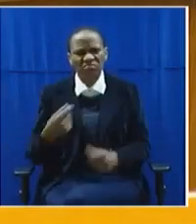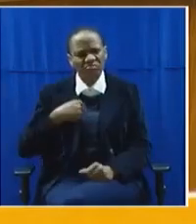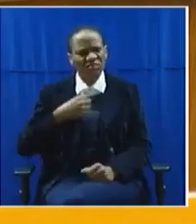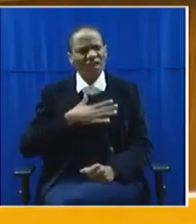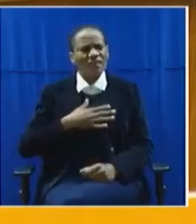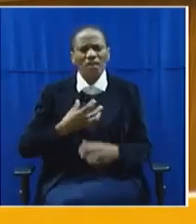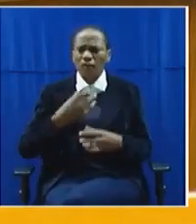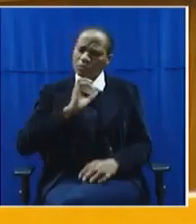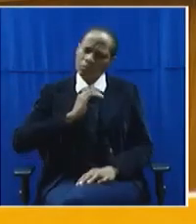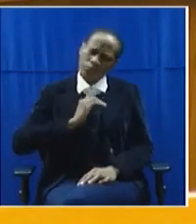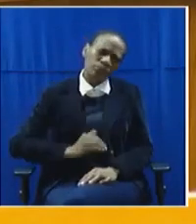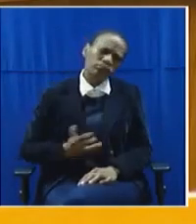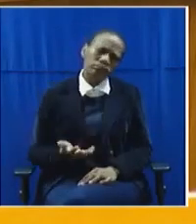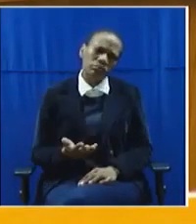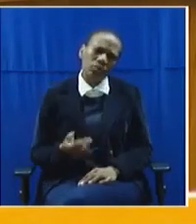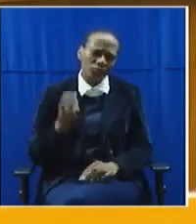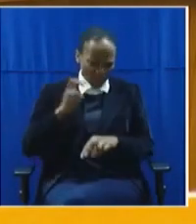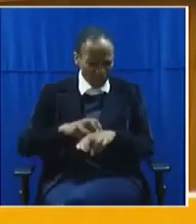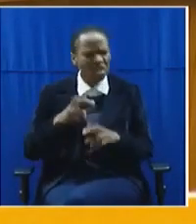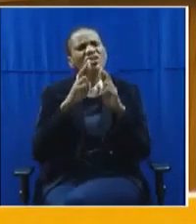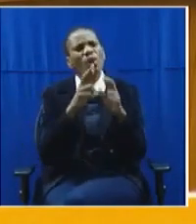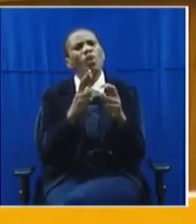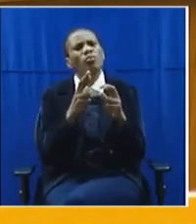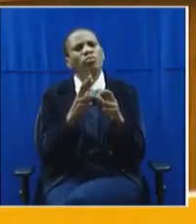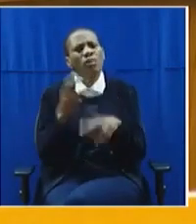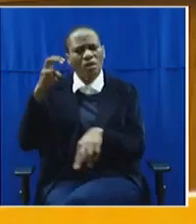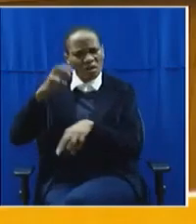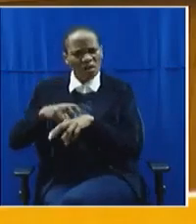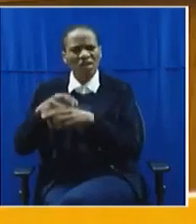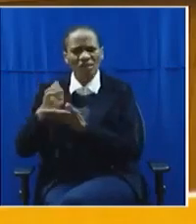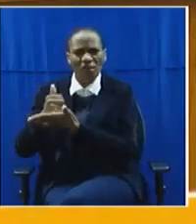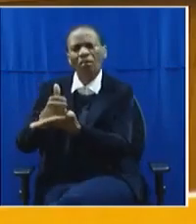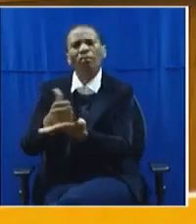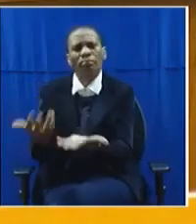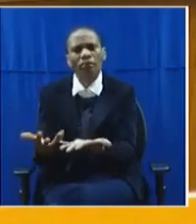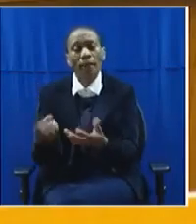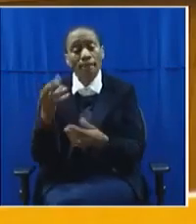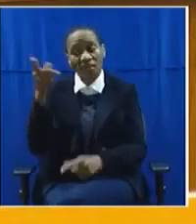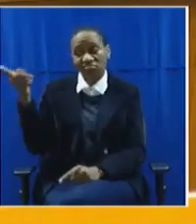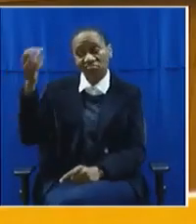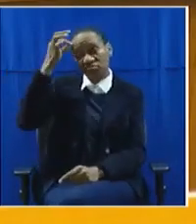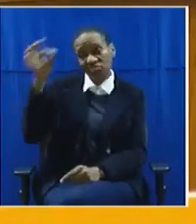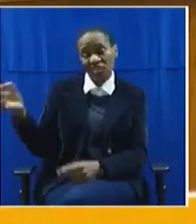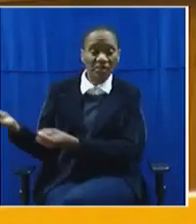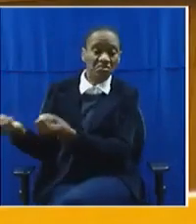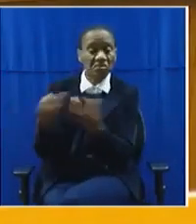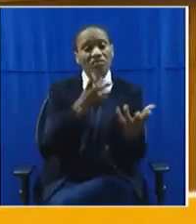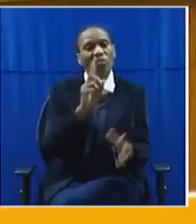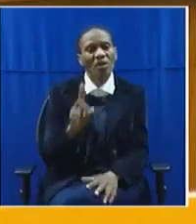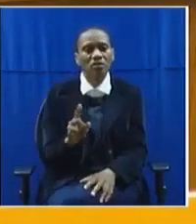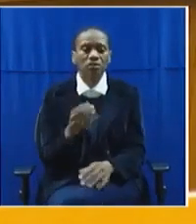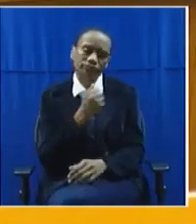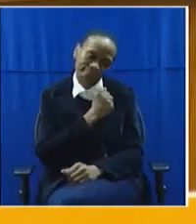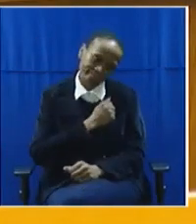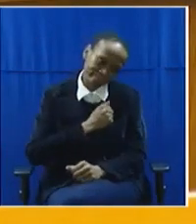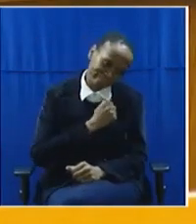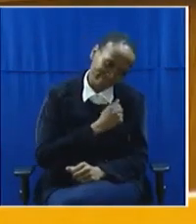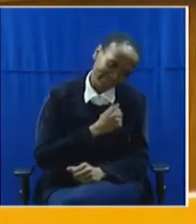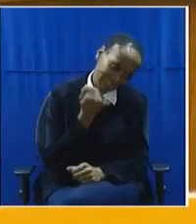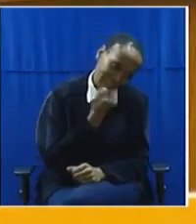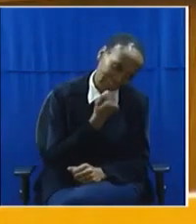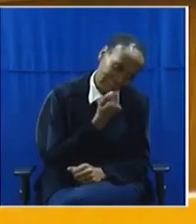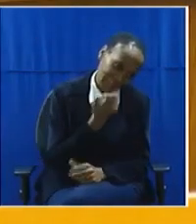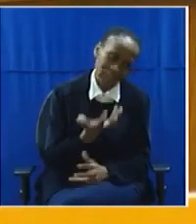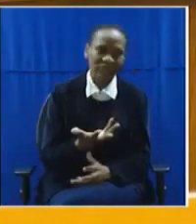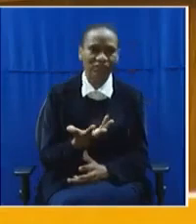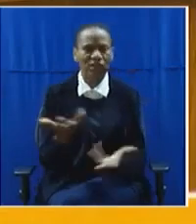because instead of offering us hope and offering us interventions, our government offers us condolences instead.